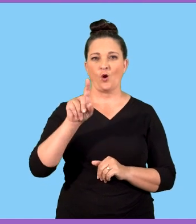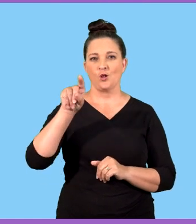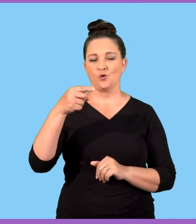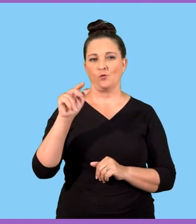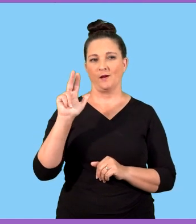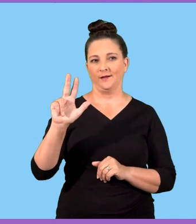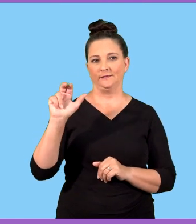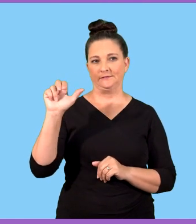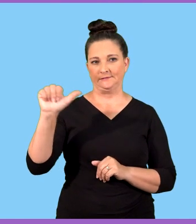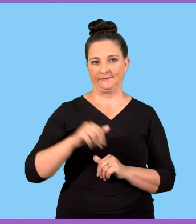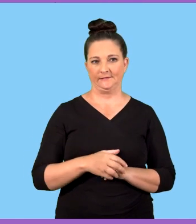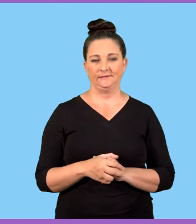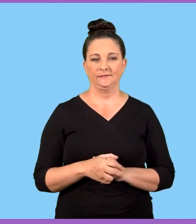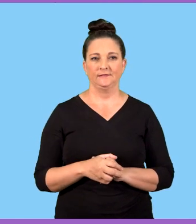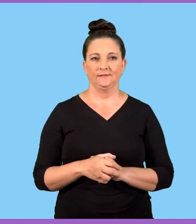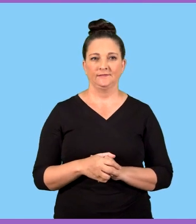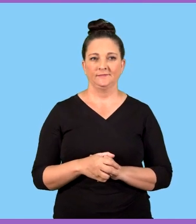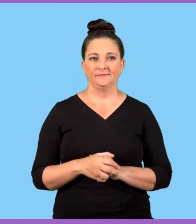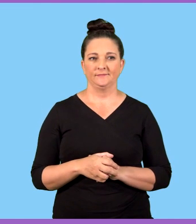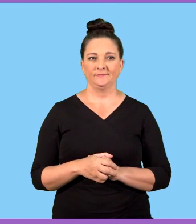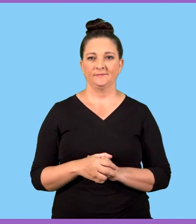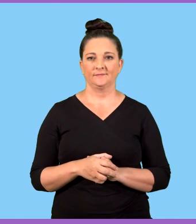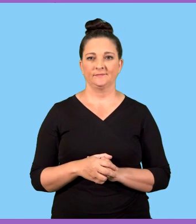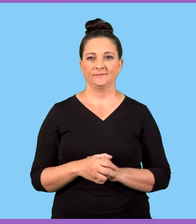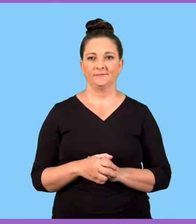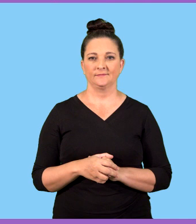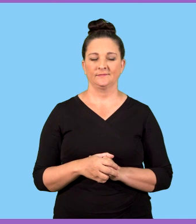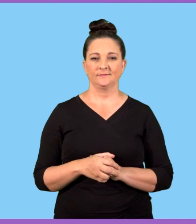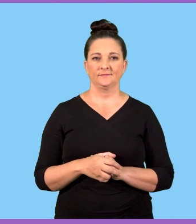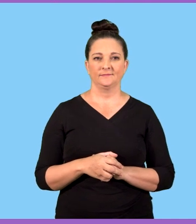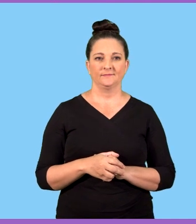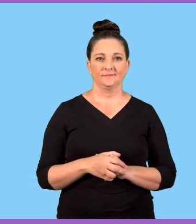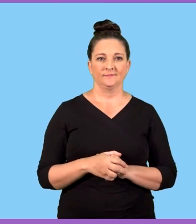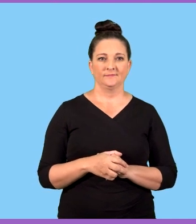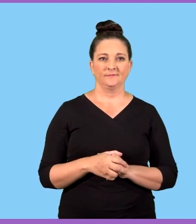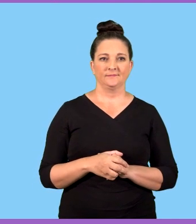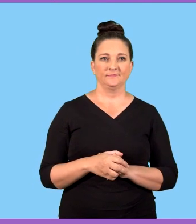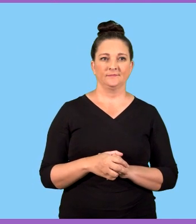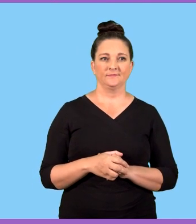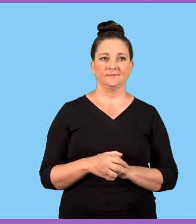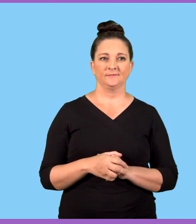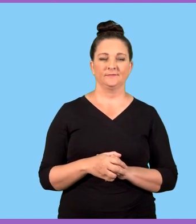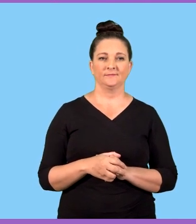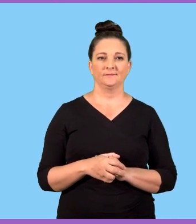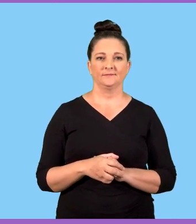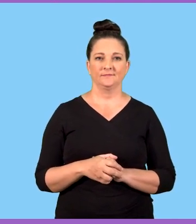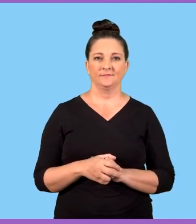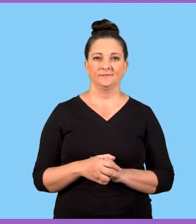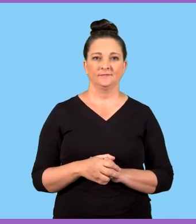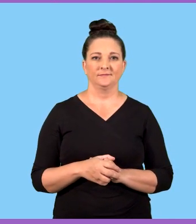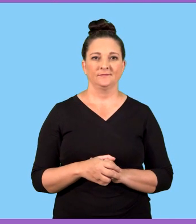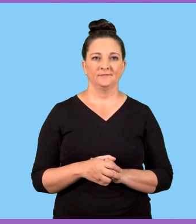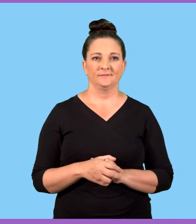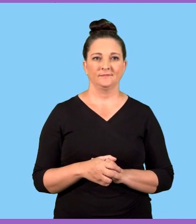1,86. 8 and 6. There we go. Well done. Let's carry on.